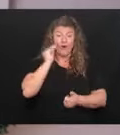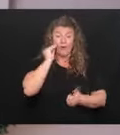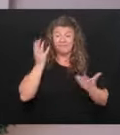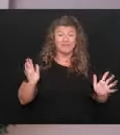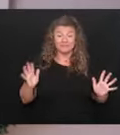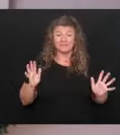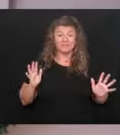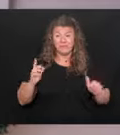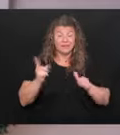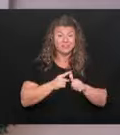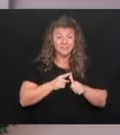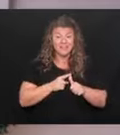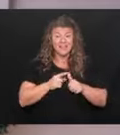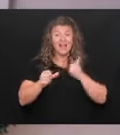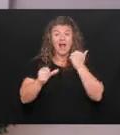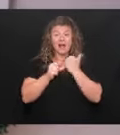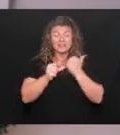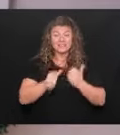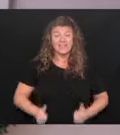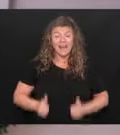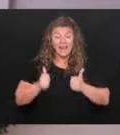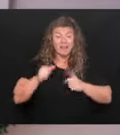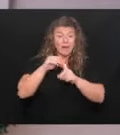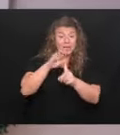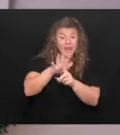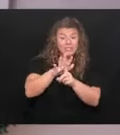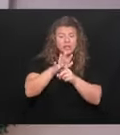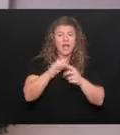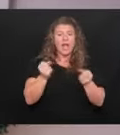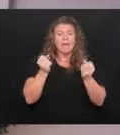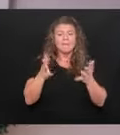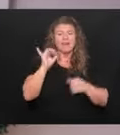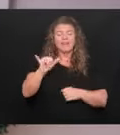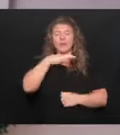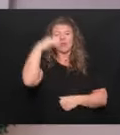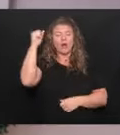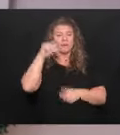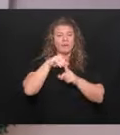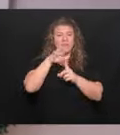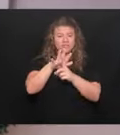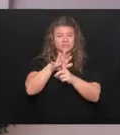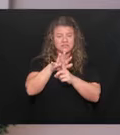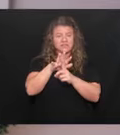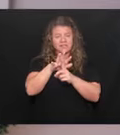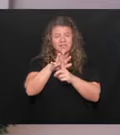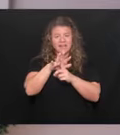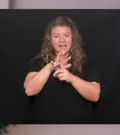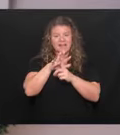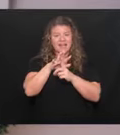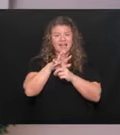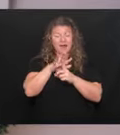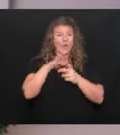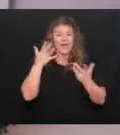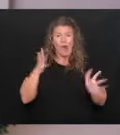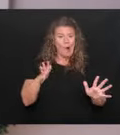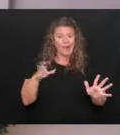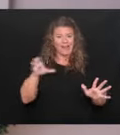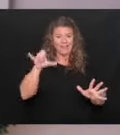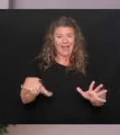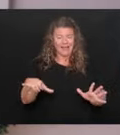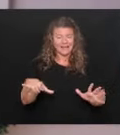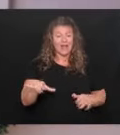population, our assisted living population, and many of our elder population, and the fact that we have